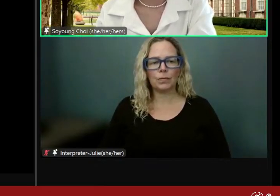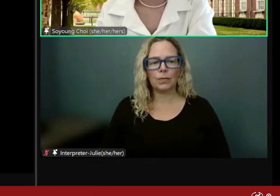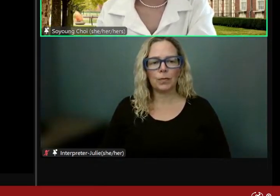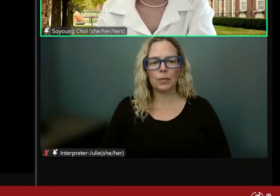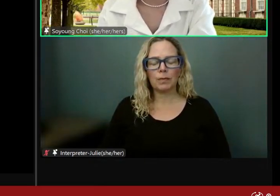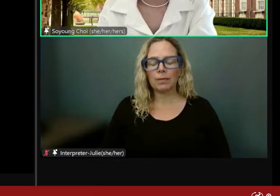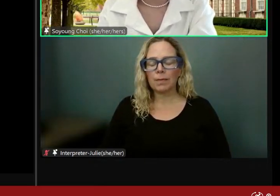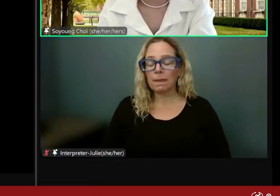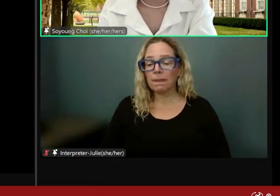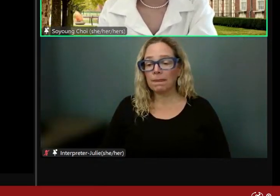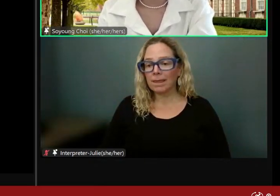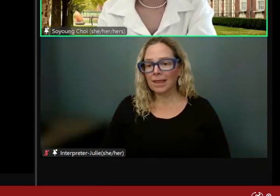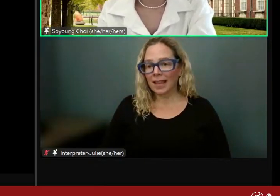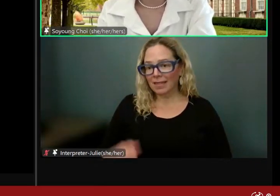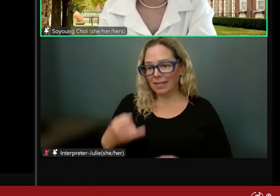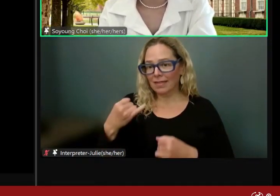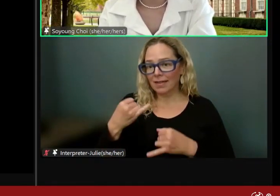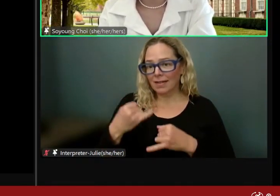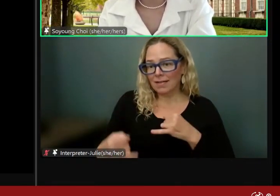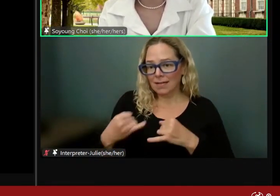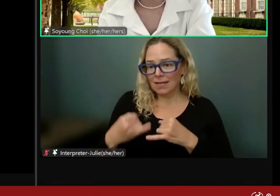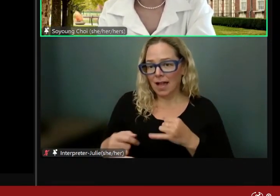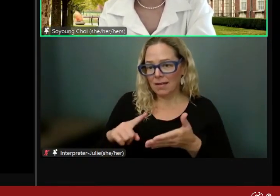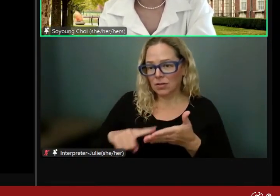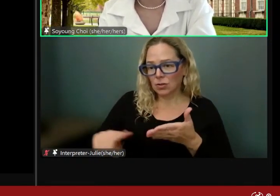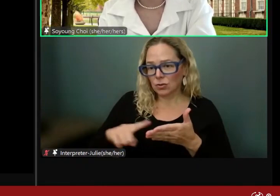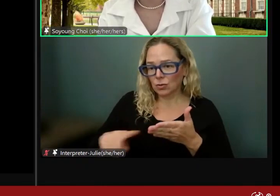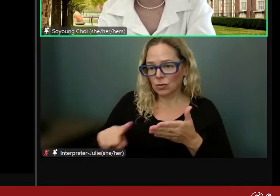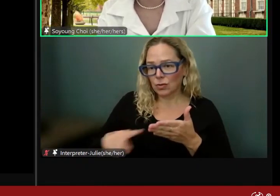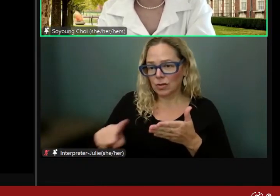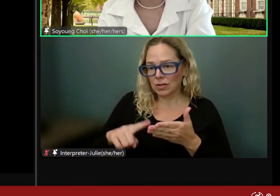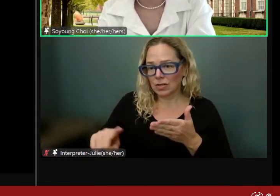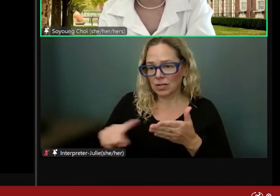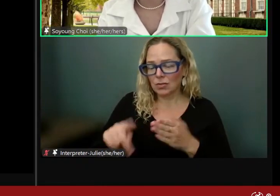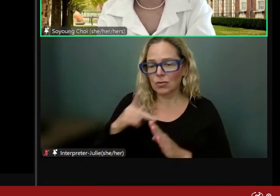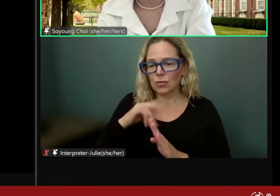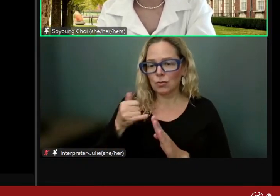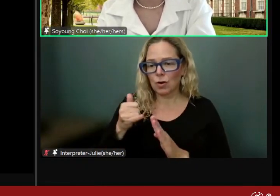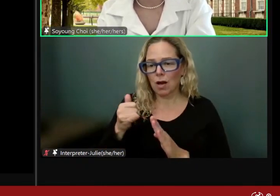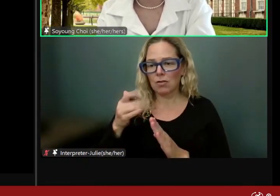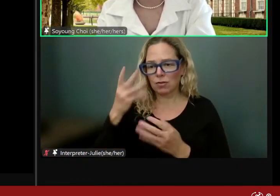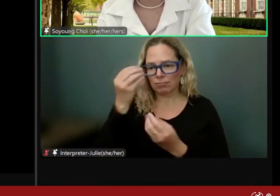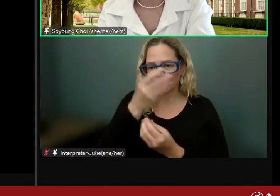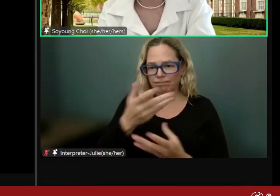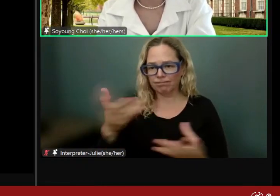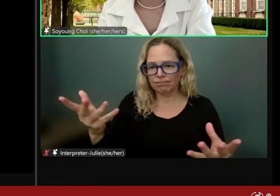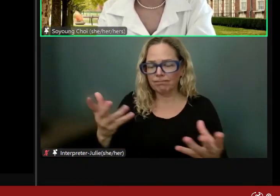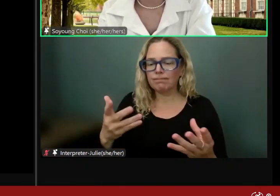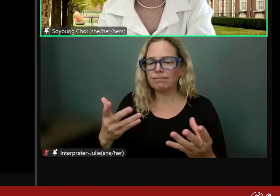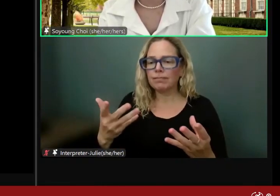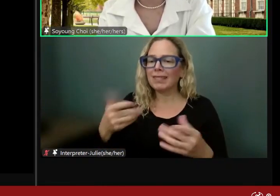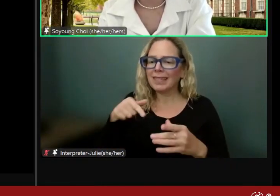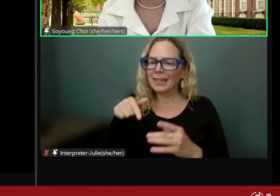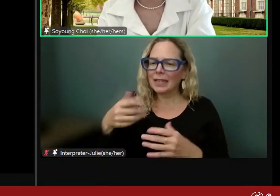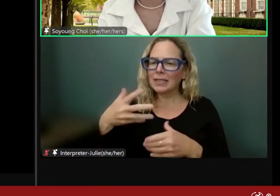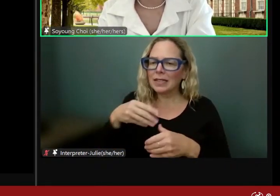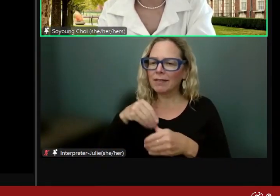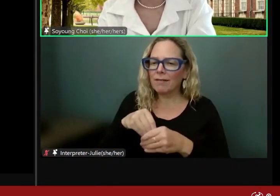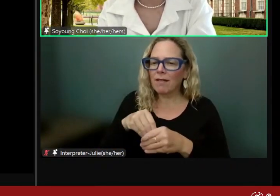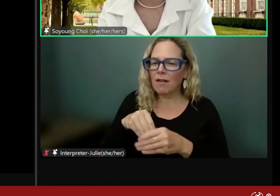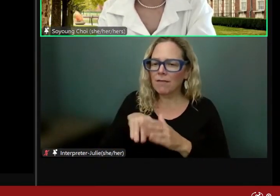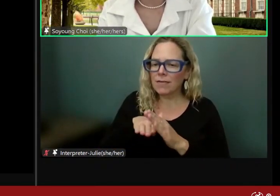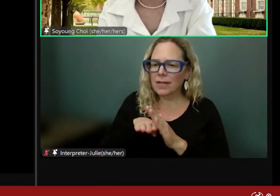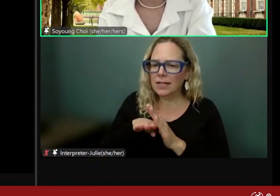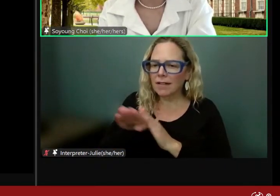The final accessibility related research project I like to share involves the development of a